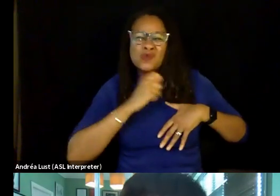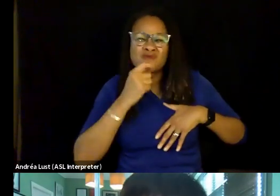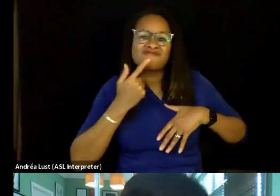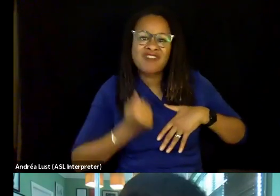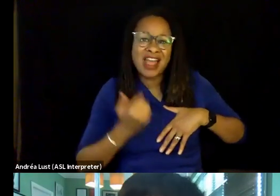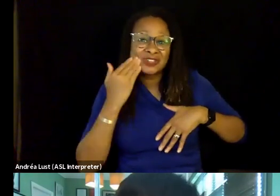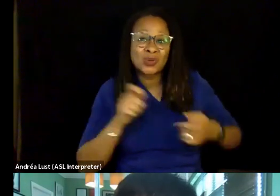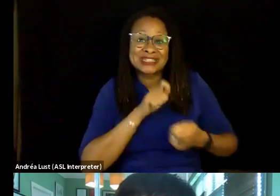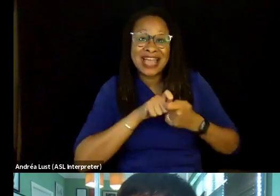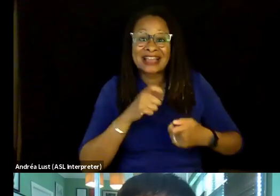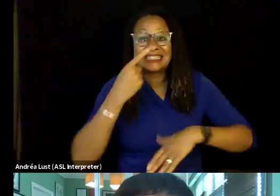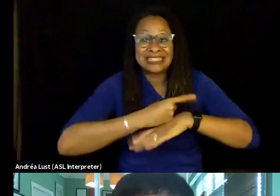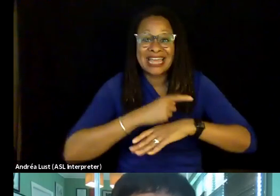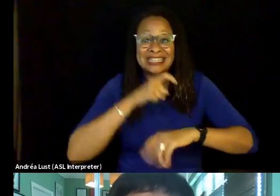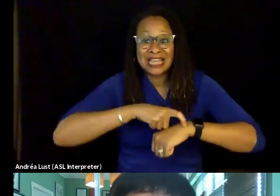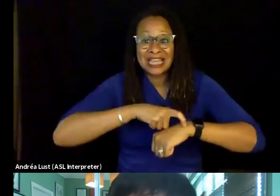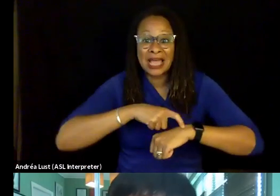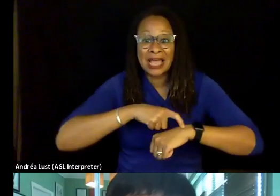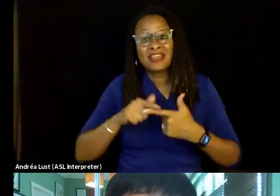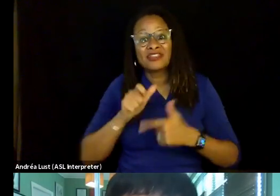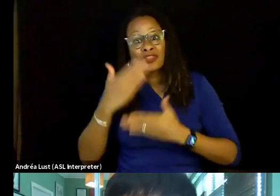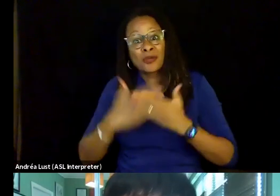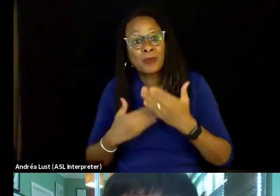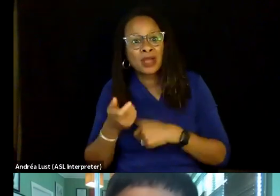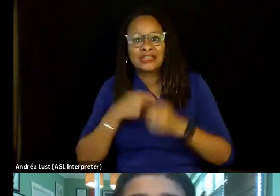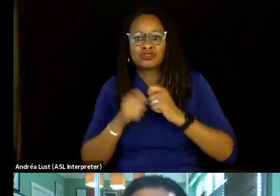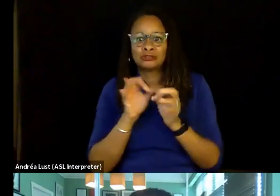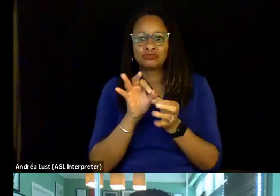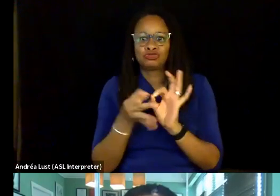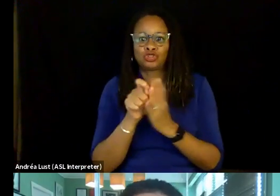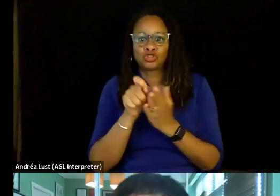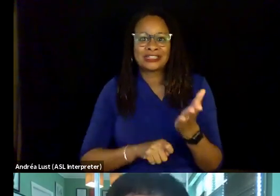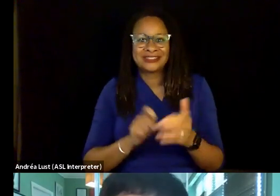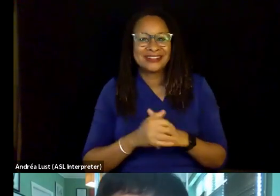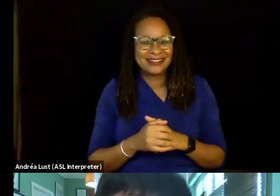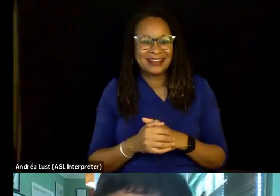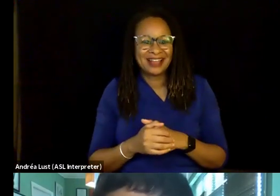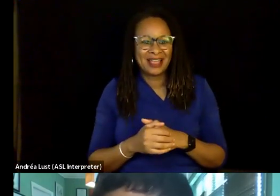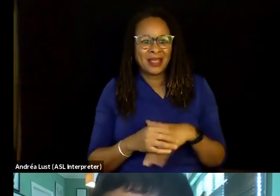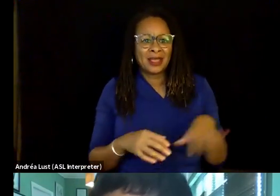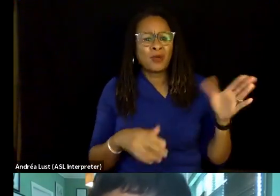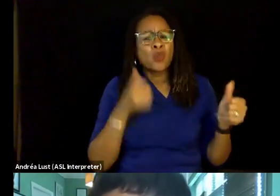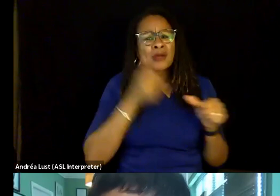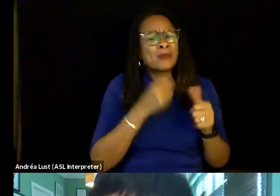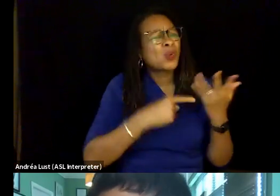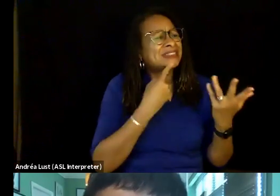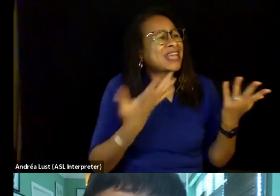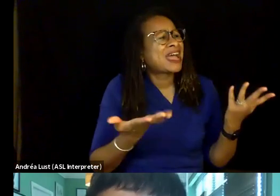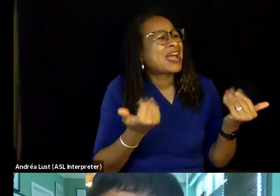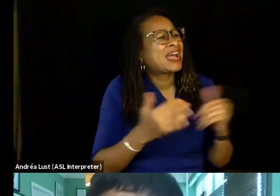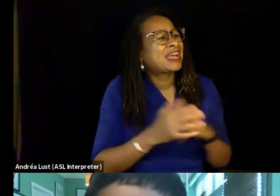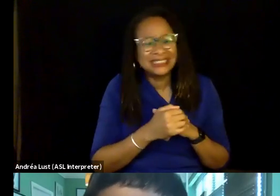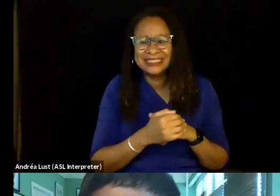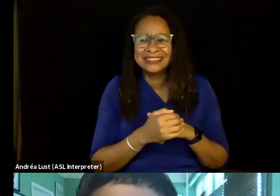she'd know exactly the day and the time. And then the other part, instant transcription. It's almost like, Ramona, what did that